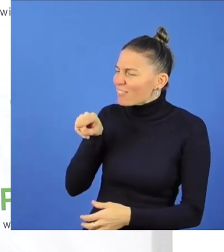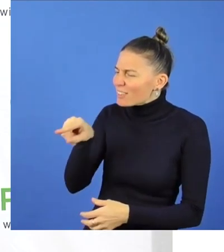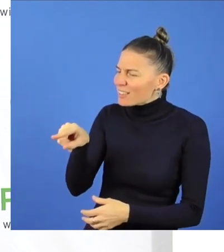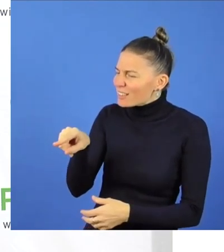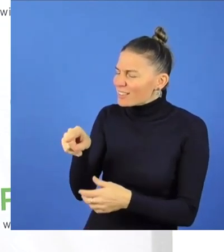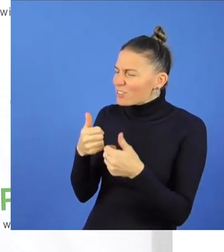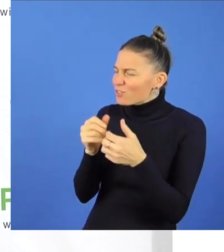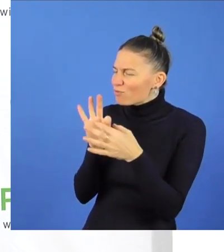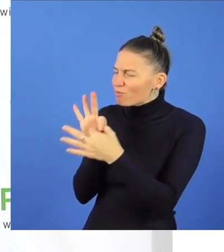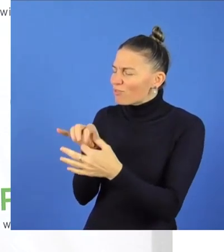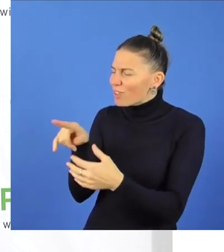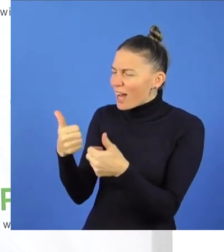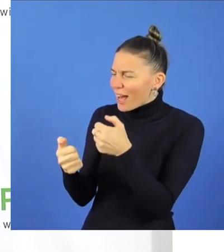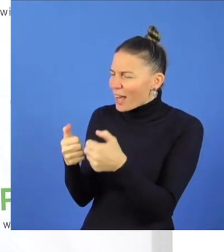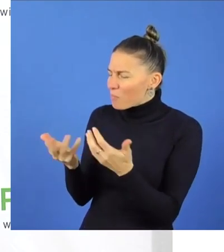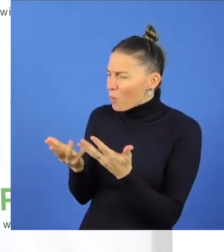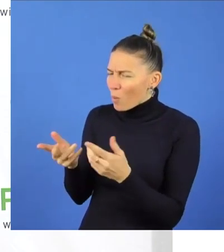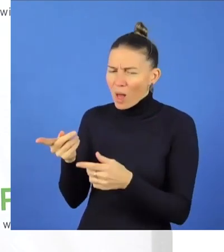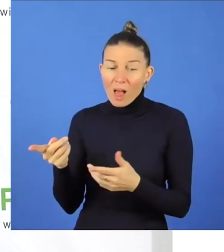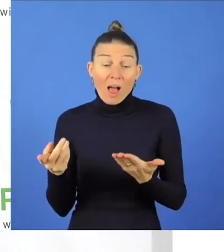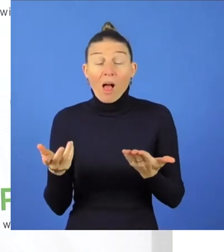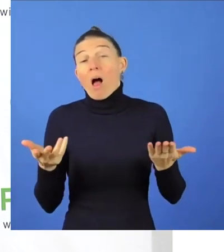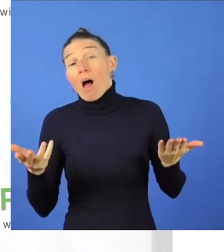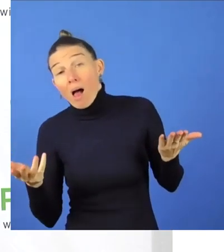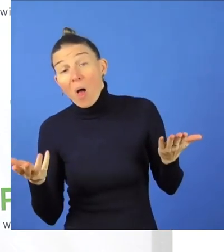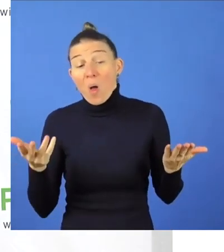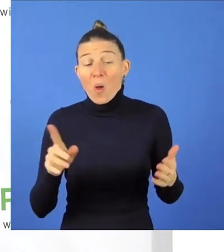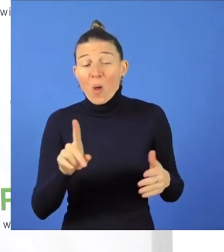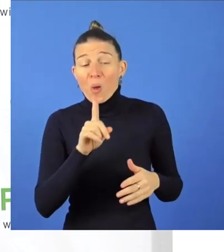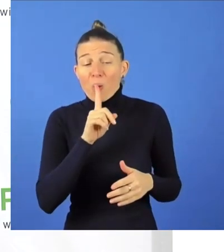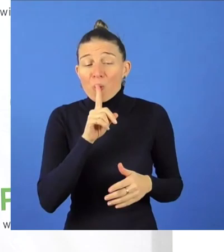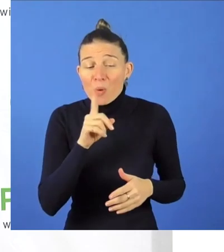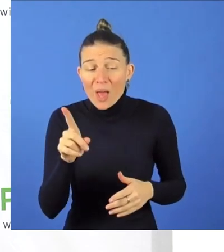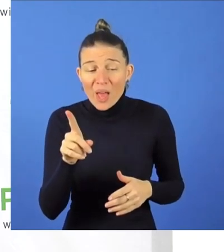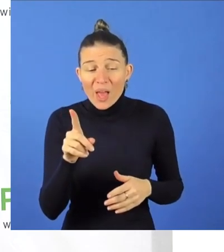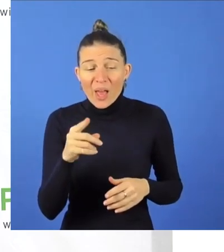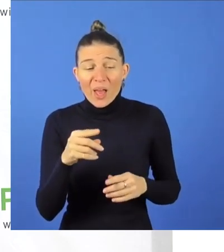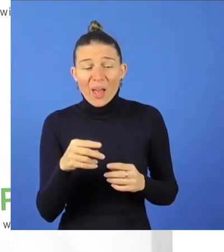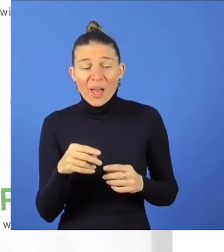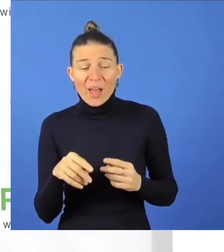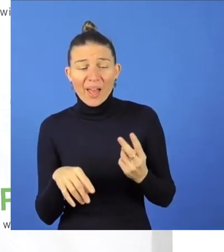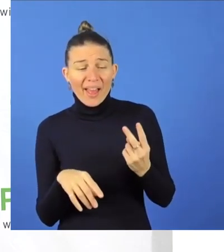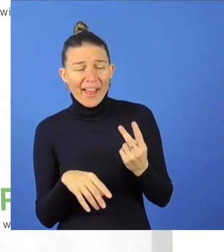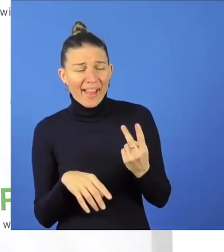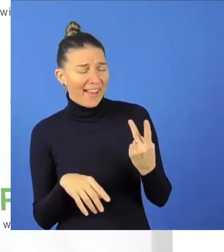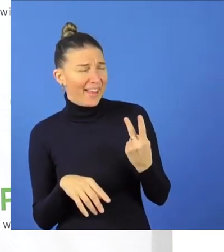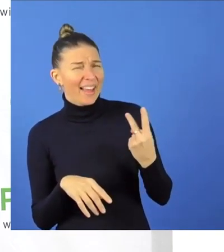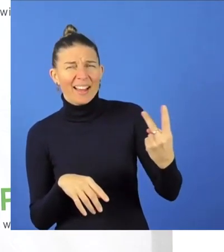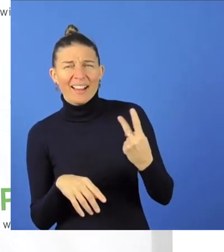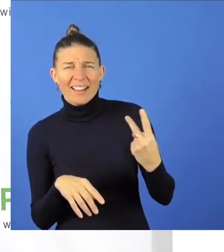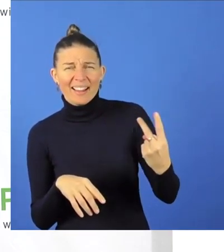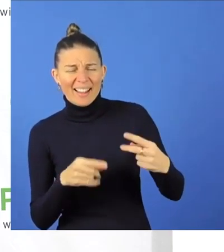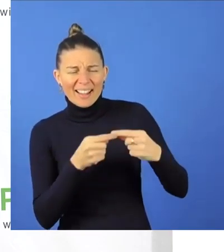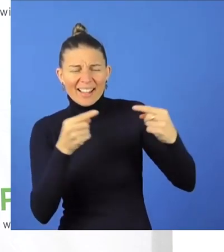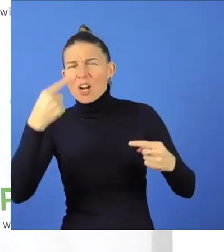somehow, Willy, you and I, we are a little bit like Stadler and Waldorf. You remember these guys from Muppet